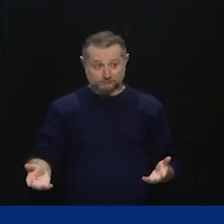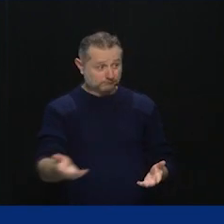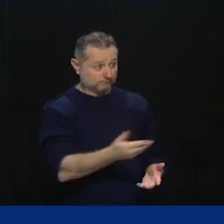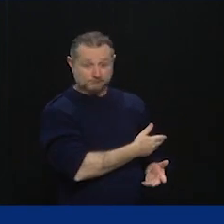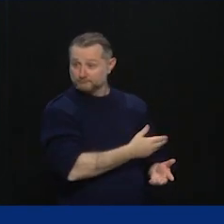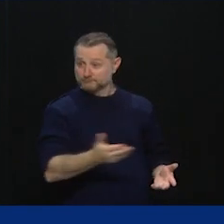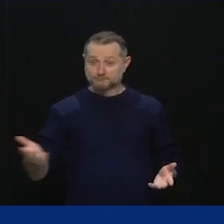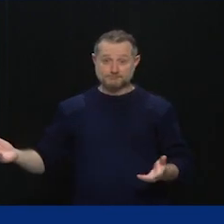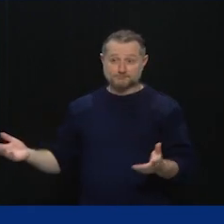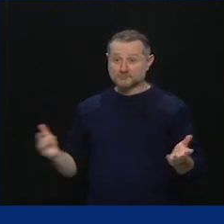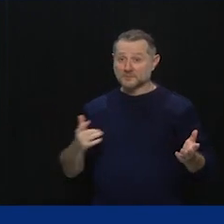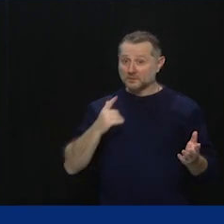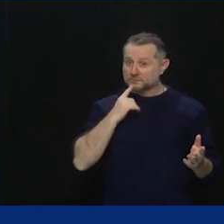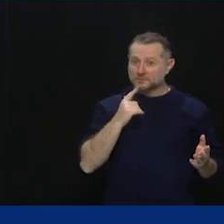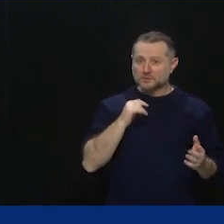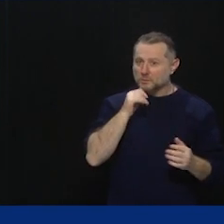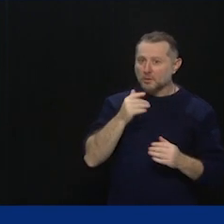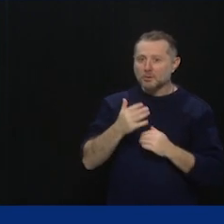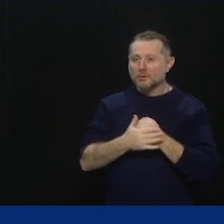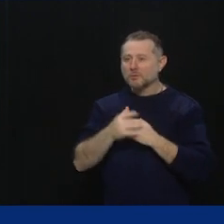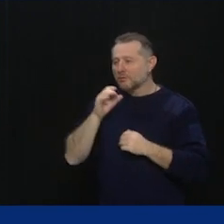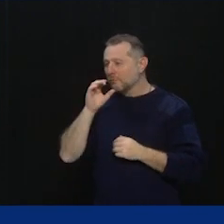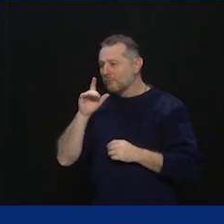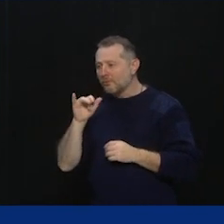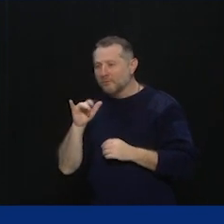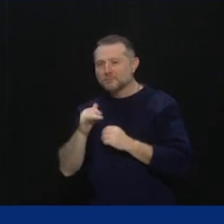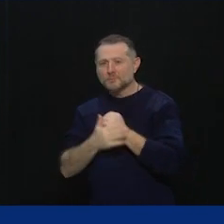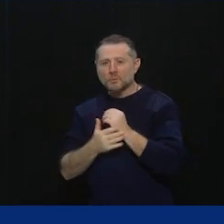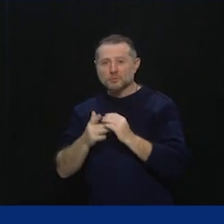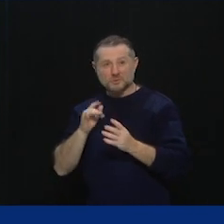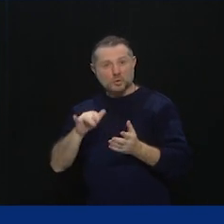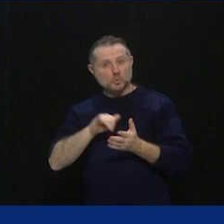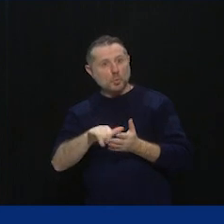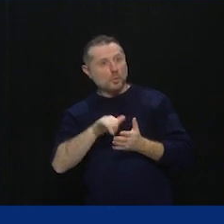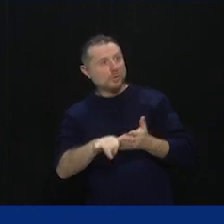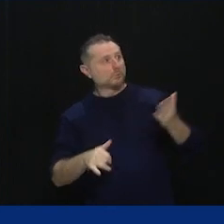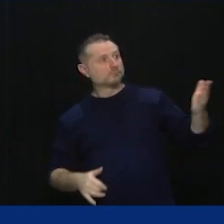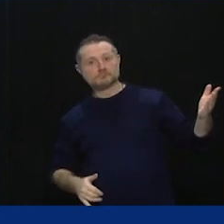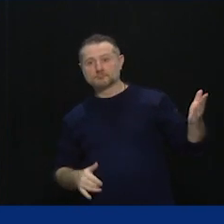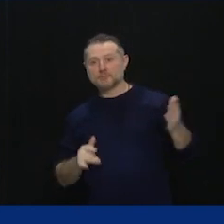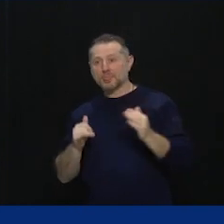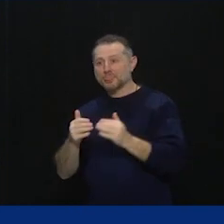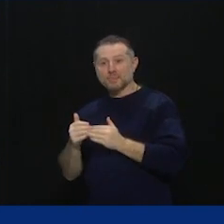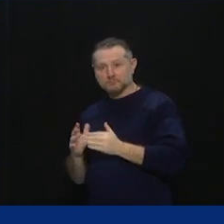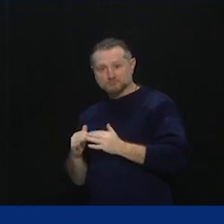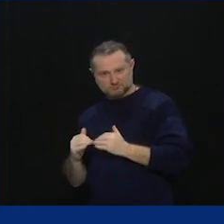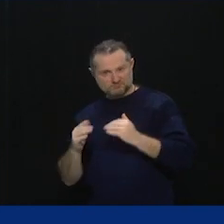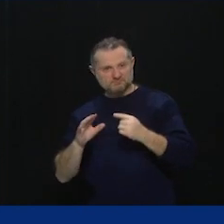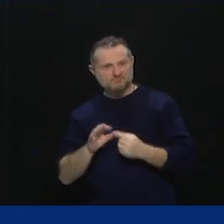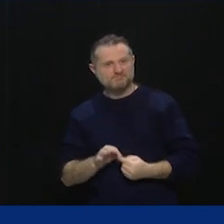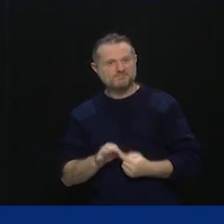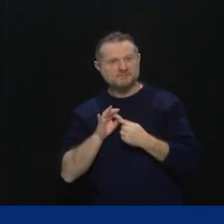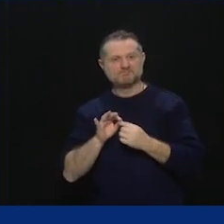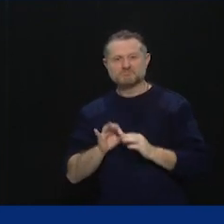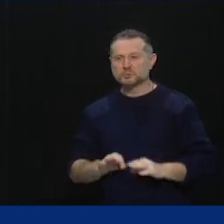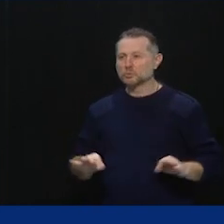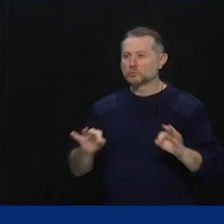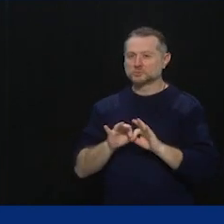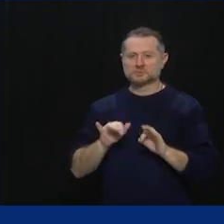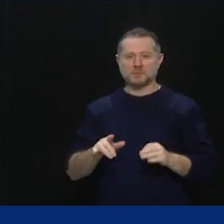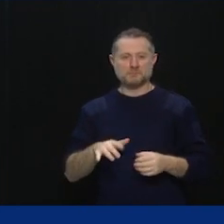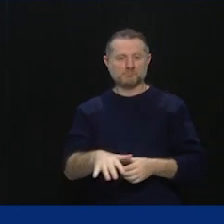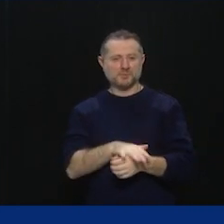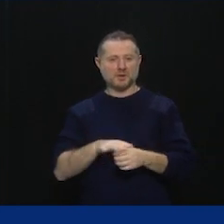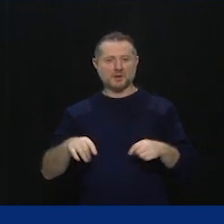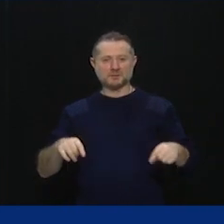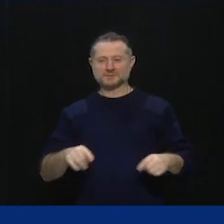County, Long Island, but for New York. This is such a special and important place in economic development, and your